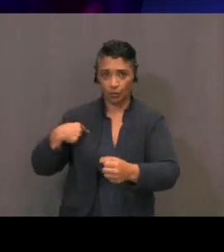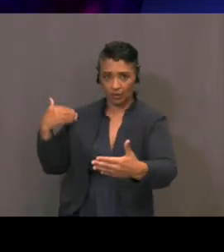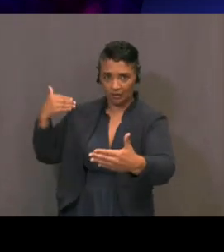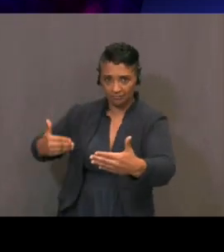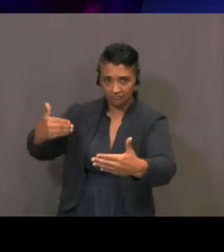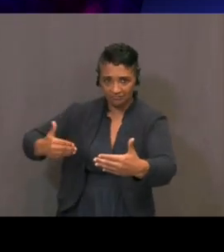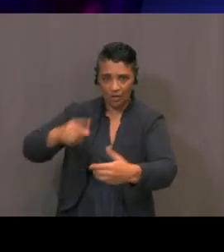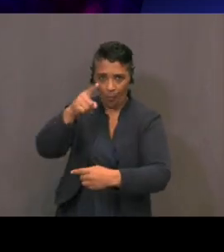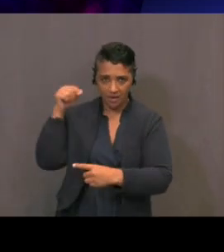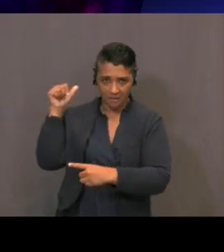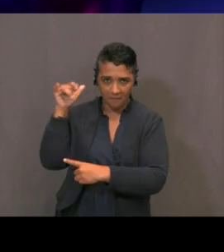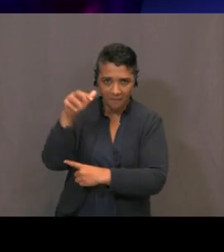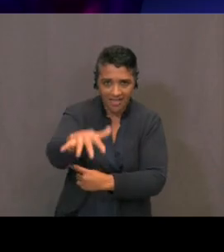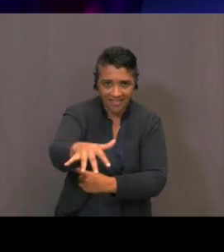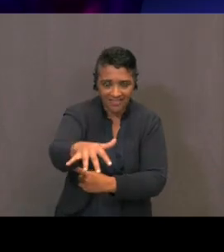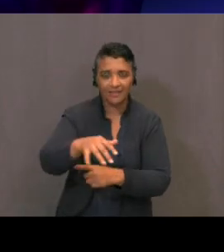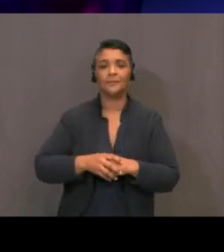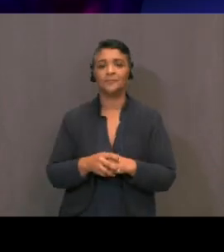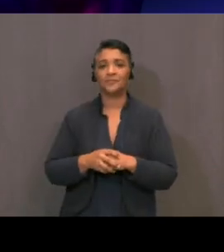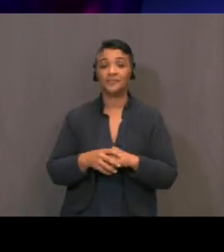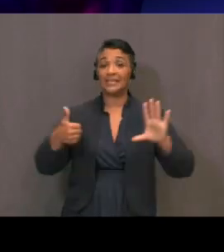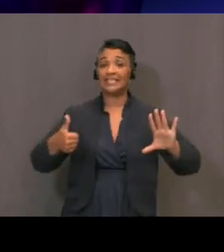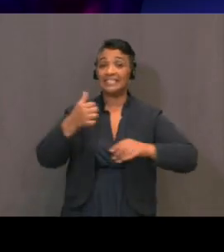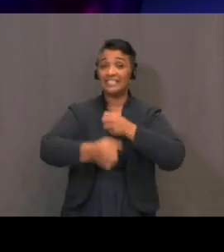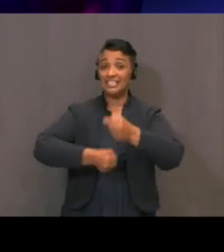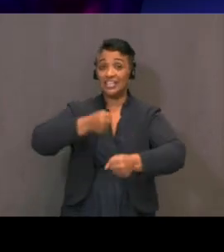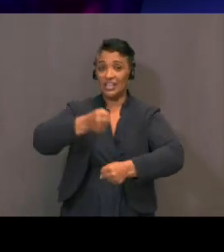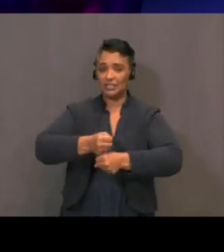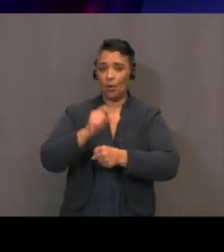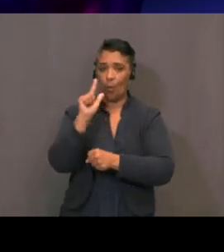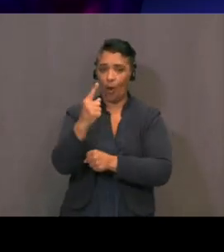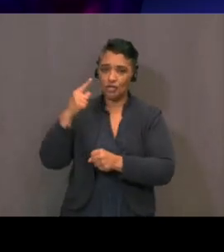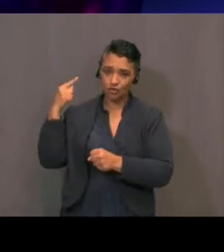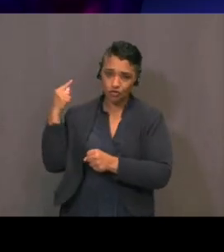60 years we gain a factor of 1 trillion.